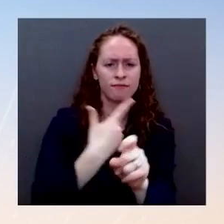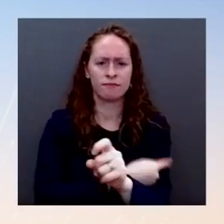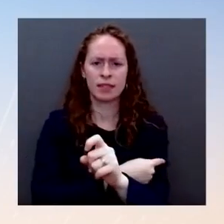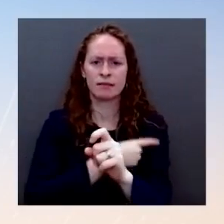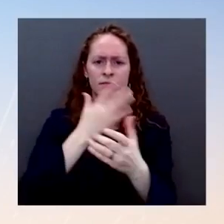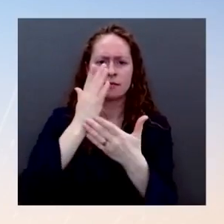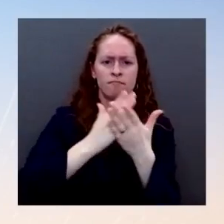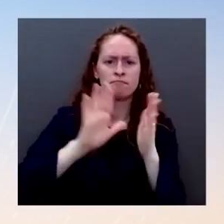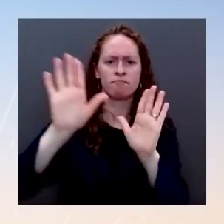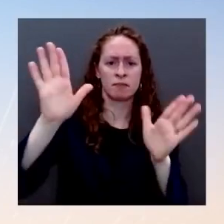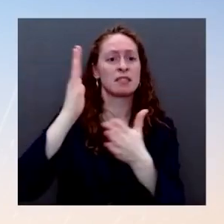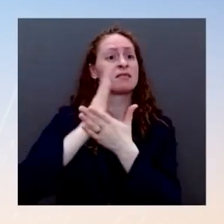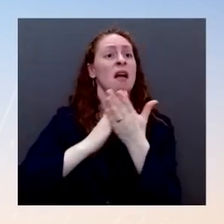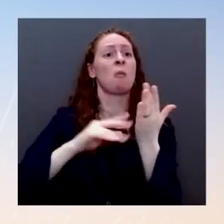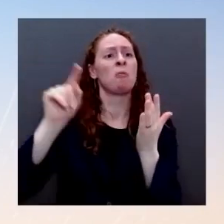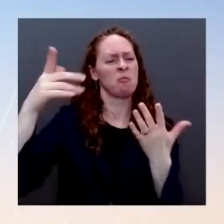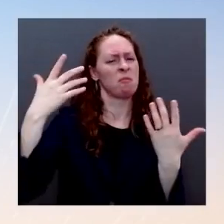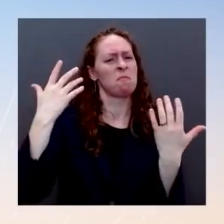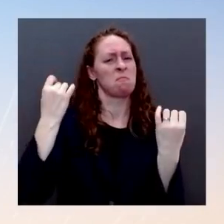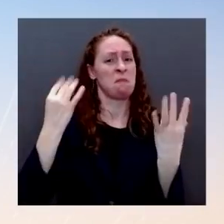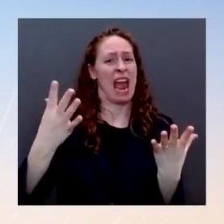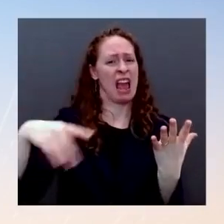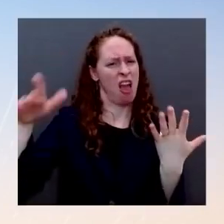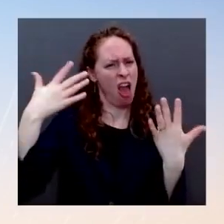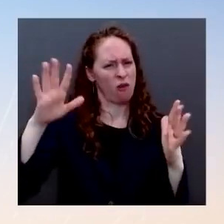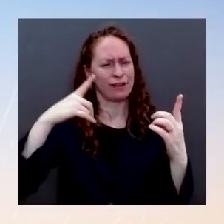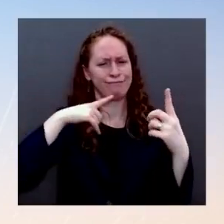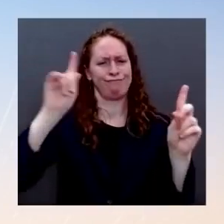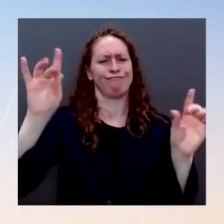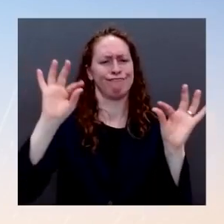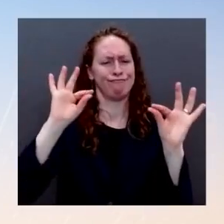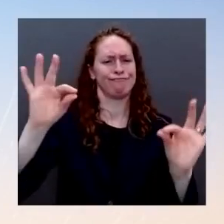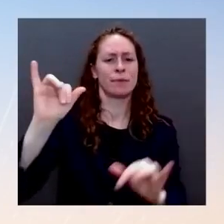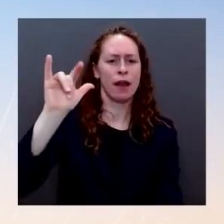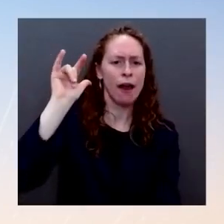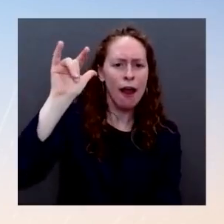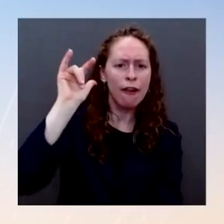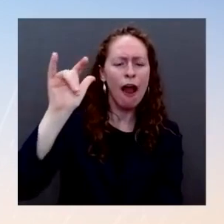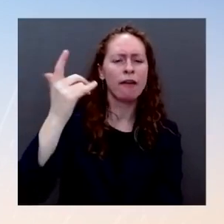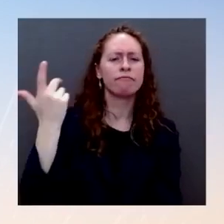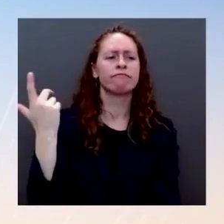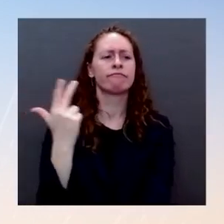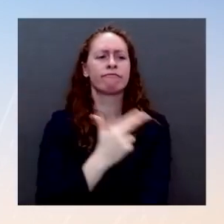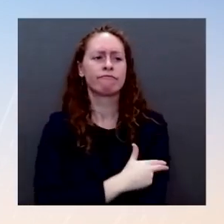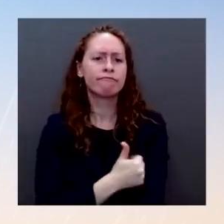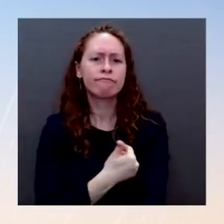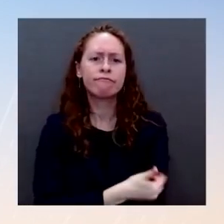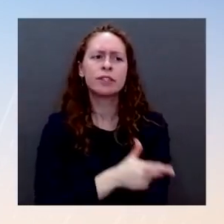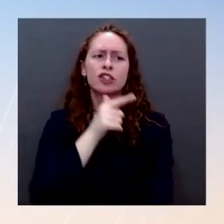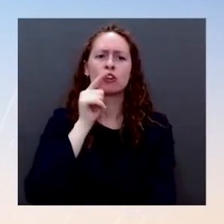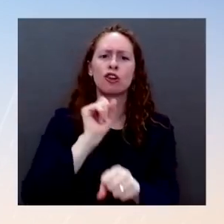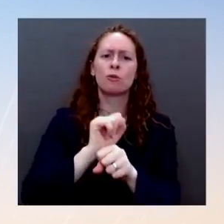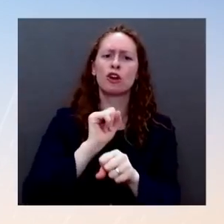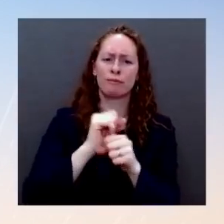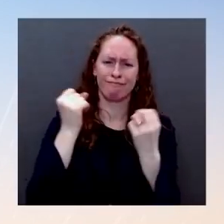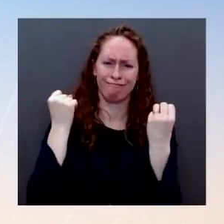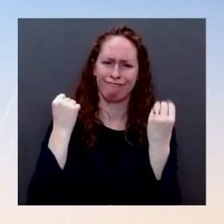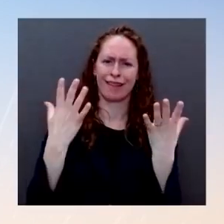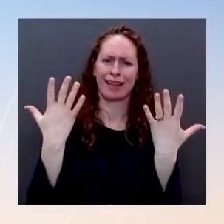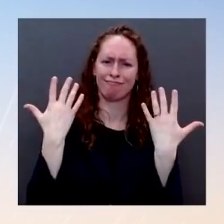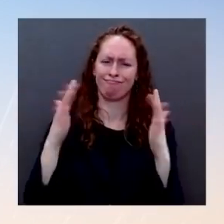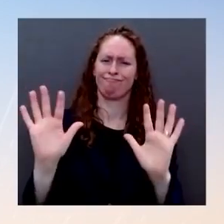of the airlines, a number of huge hospital systems, and this has helped make, remember what the objective is here. The objective is to make